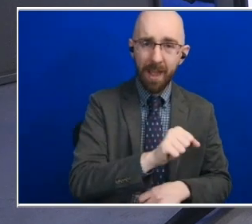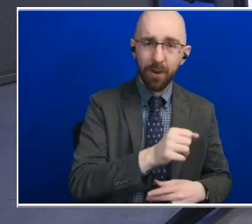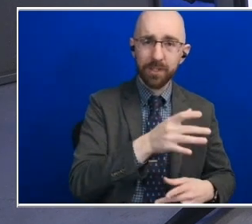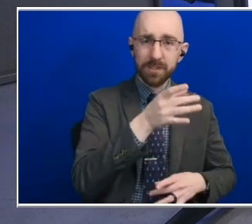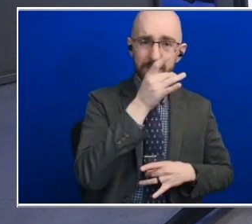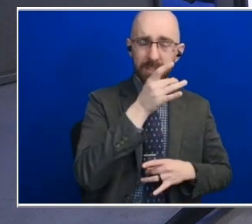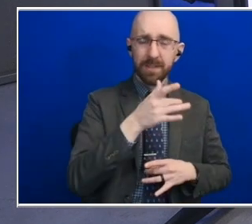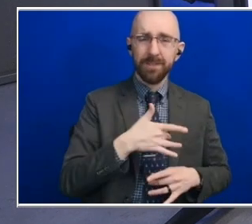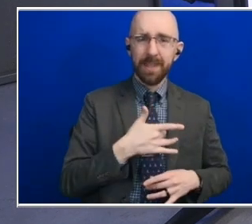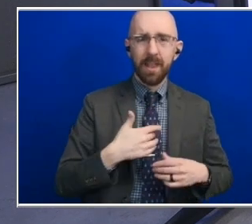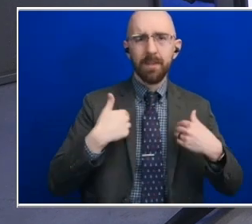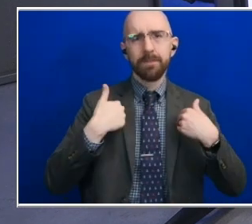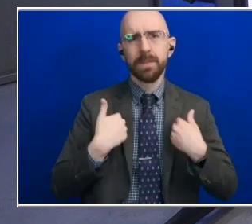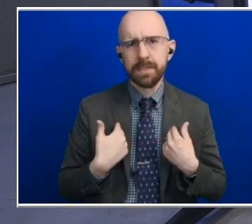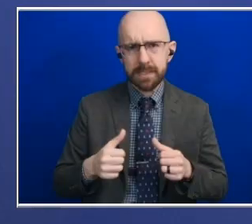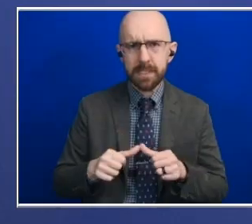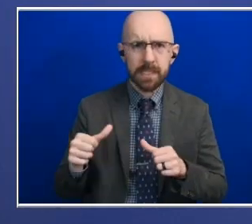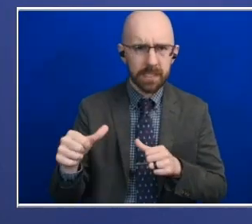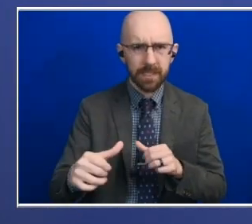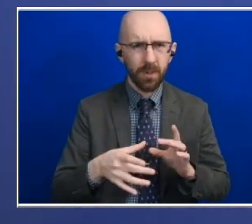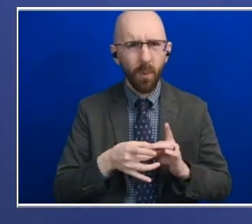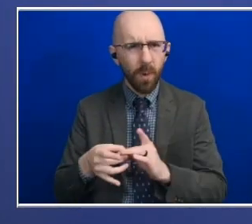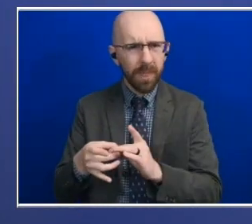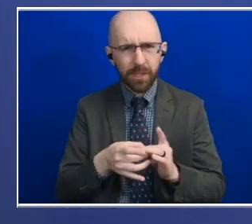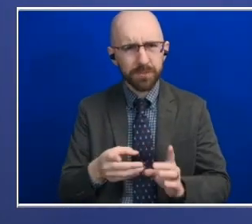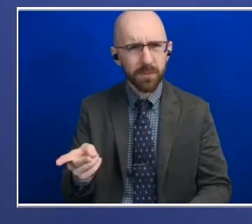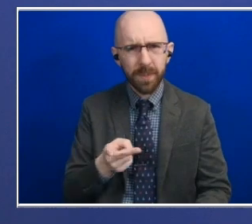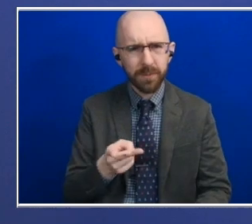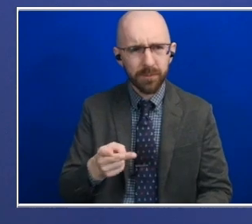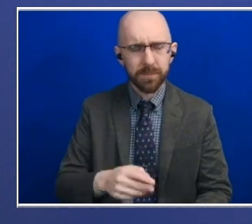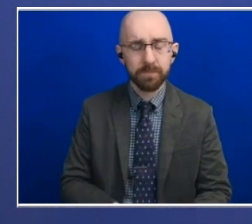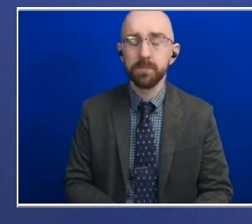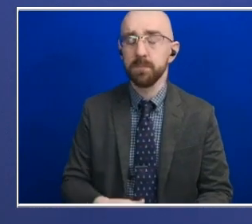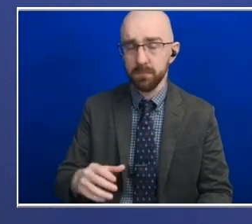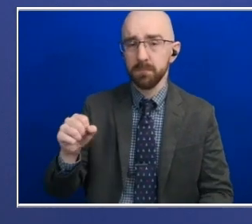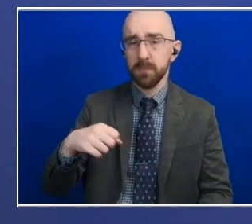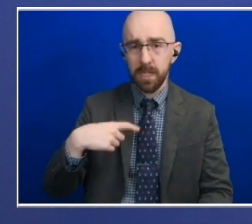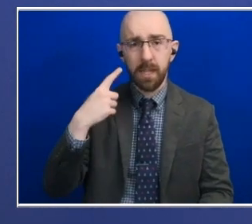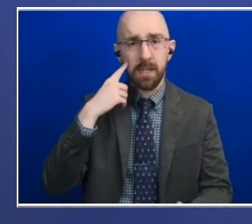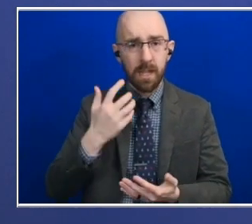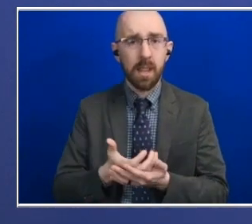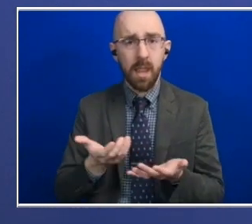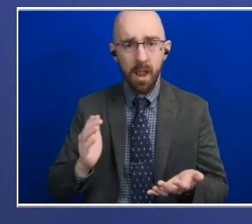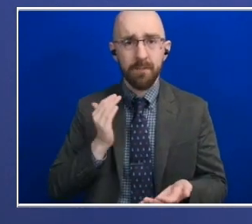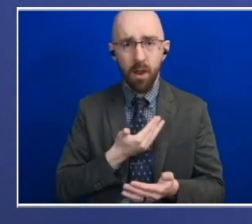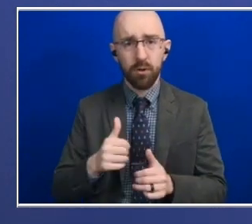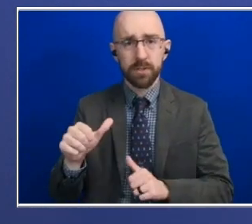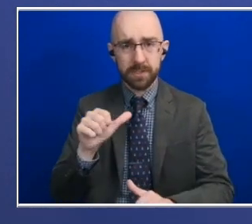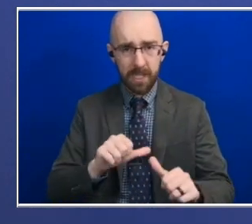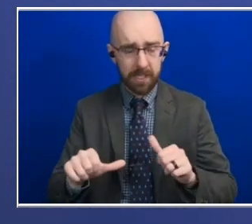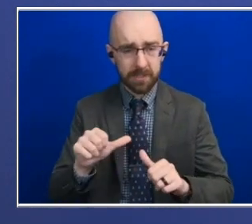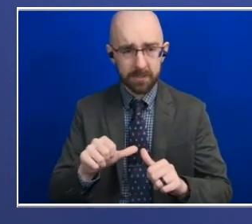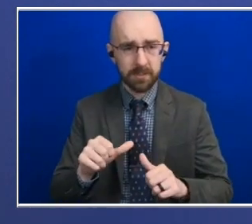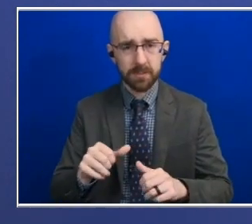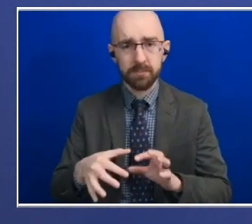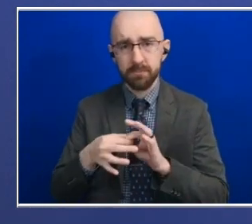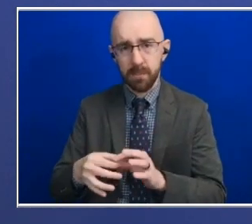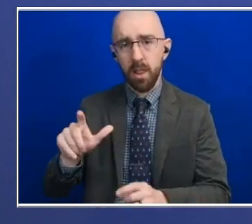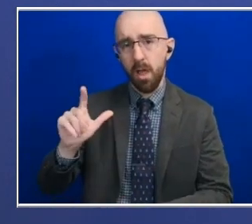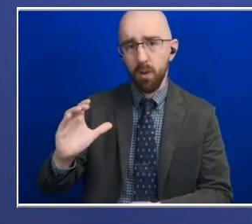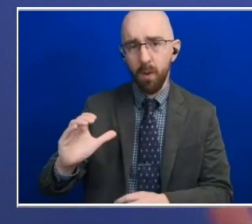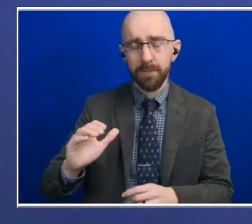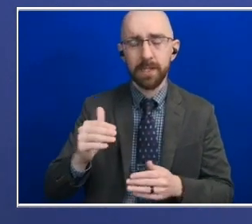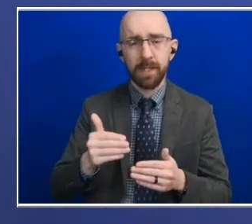there a correlation here? Yeah, in fact, I think a lot of our science about long COVID is advancing because we've studied